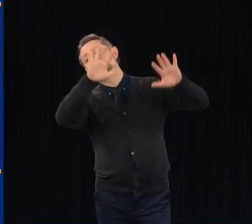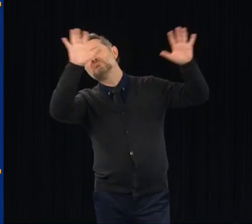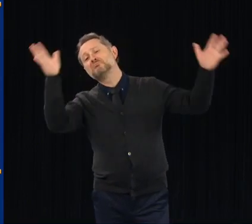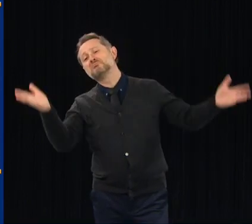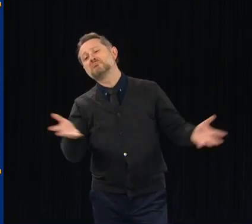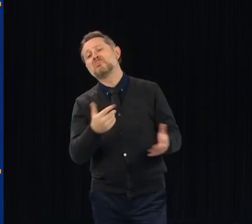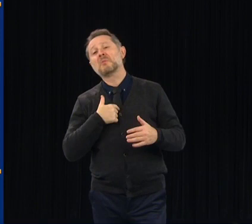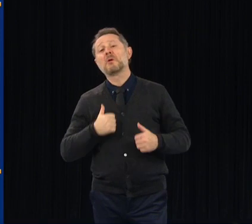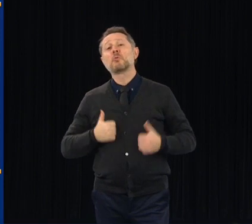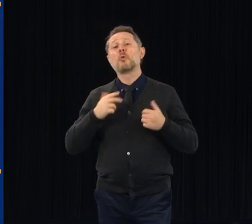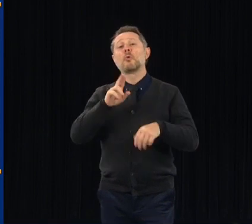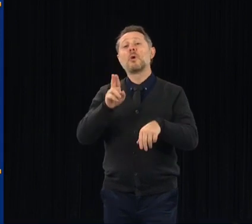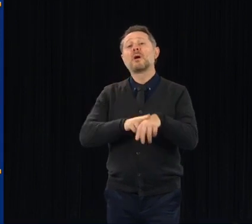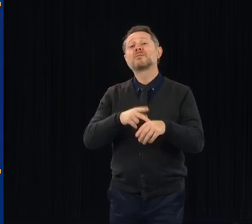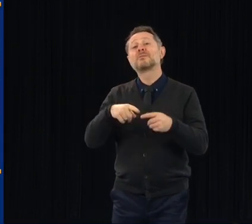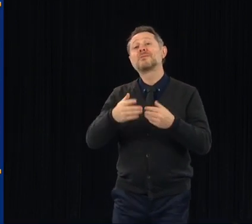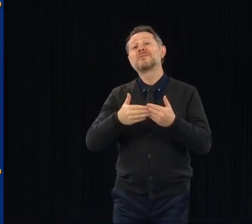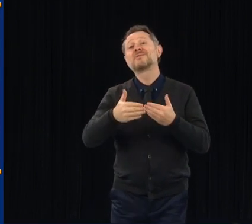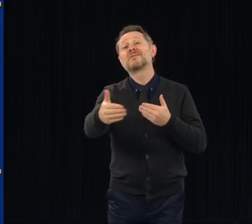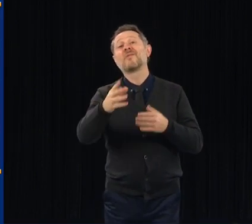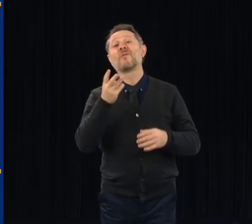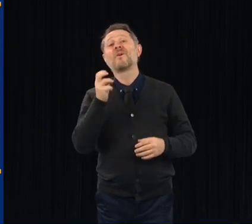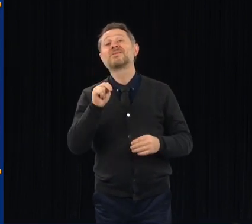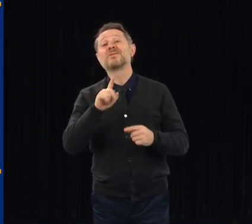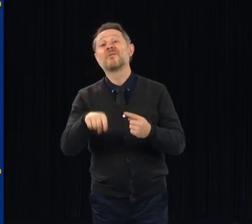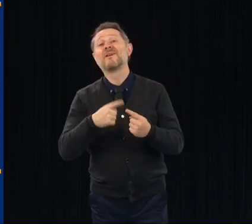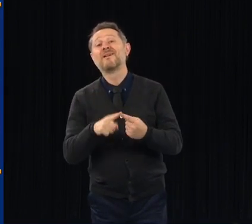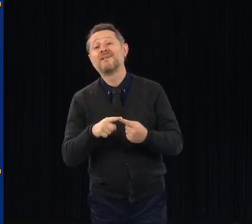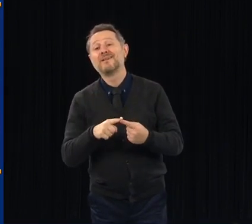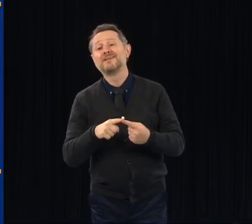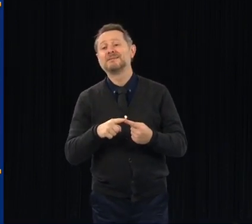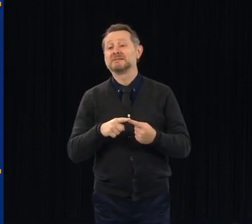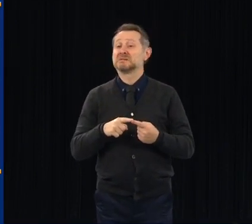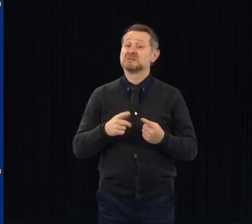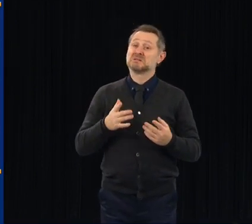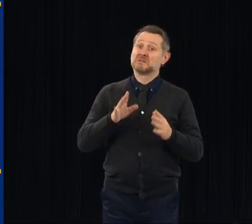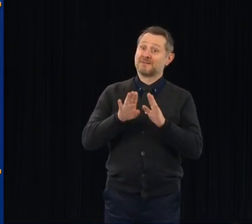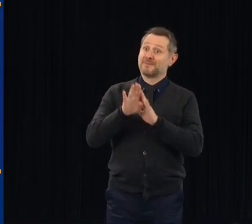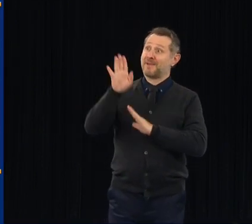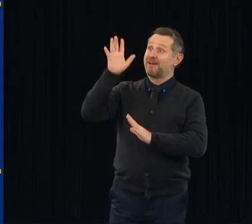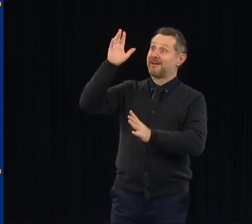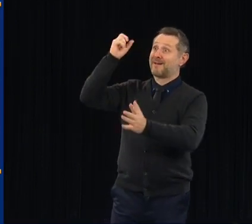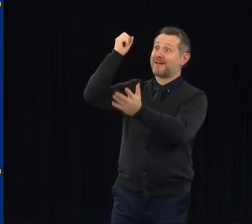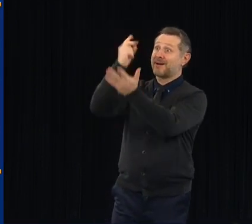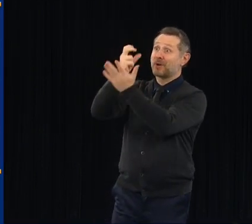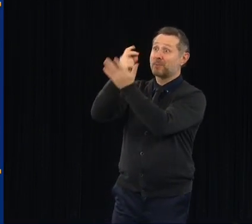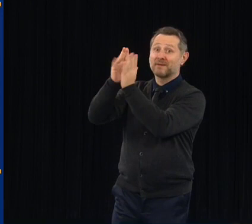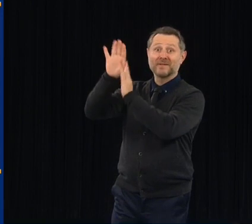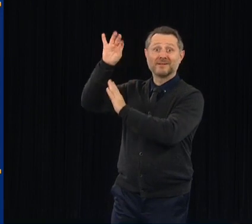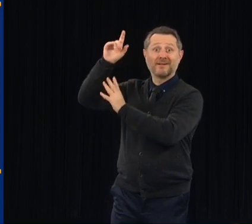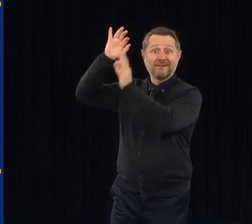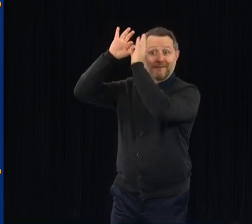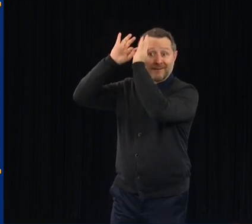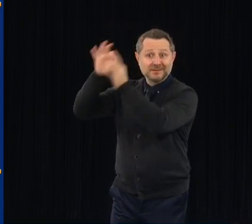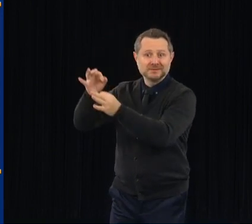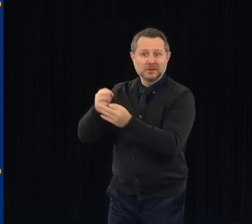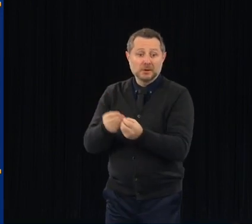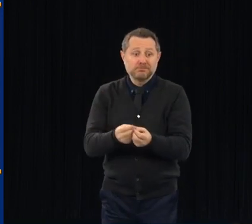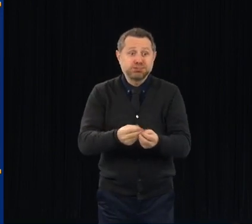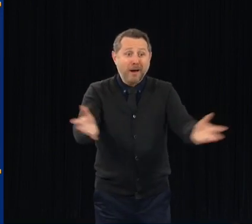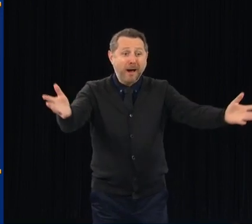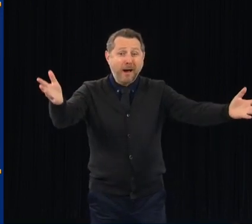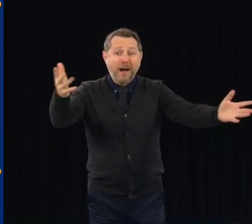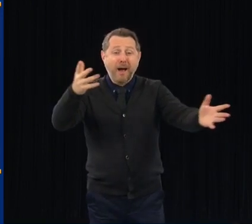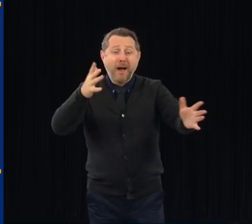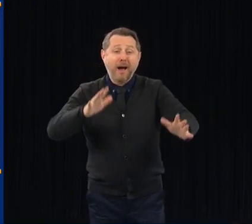have an approved rapid testing program that can be brought to scale. We're